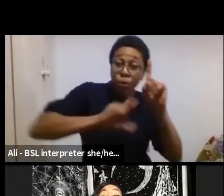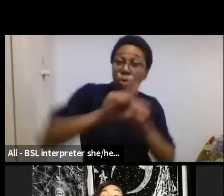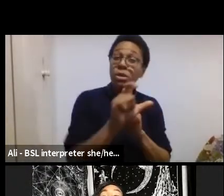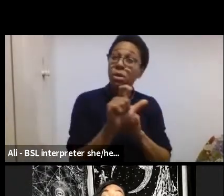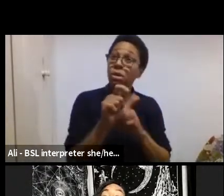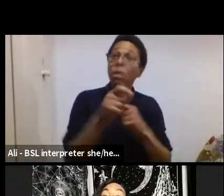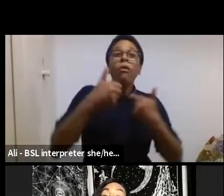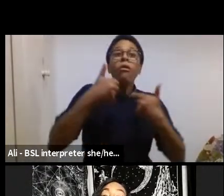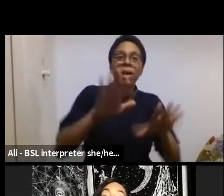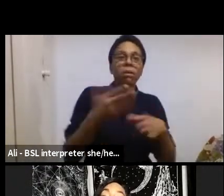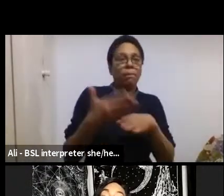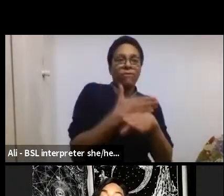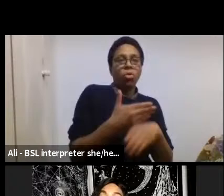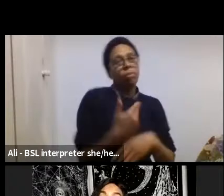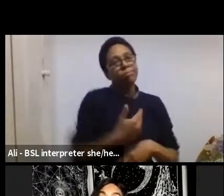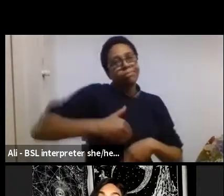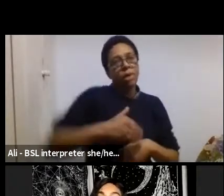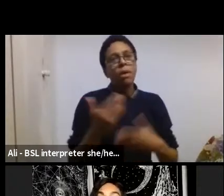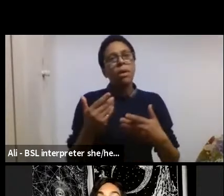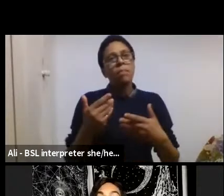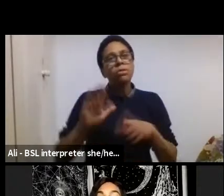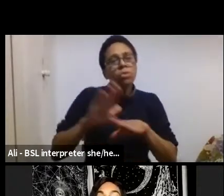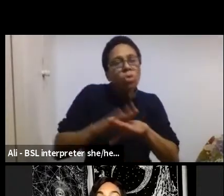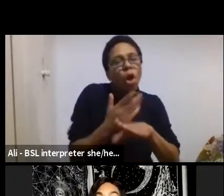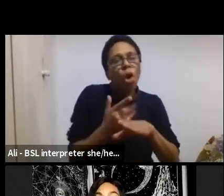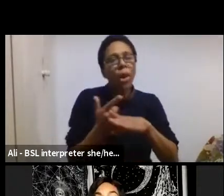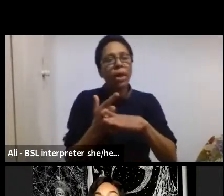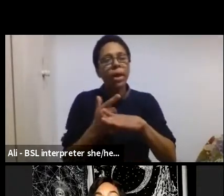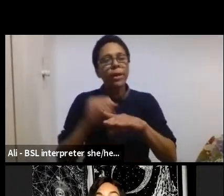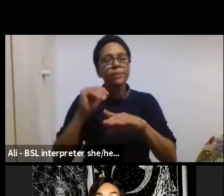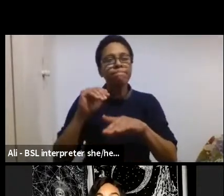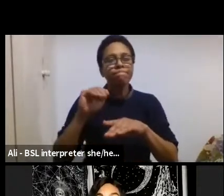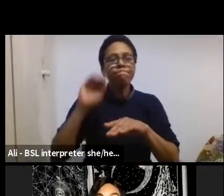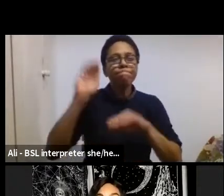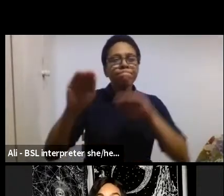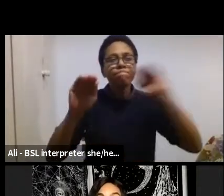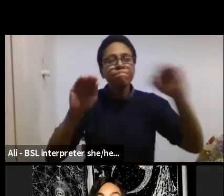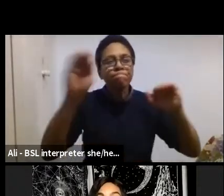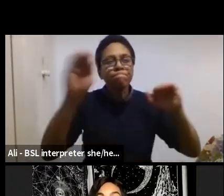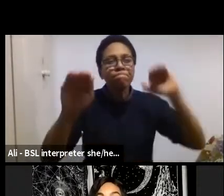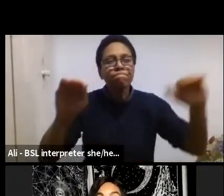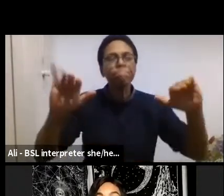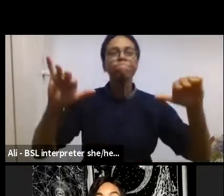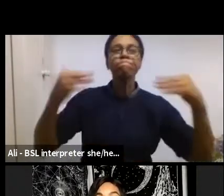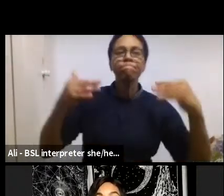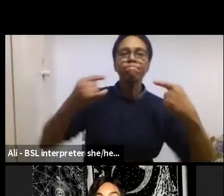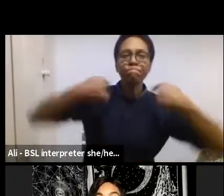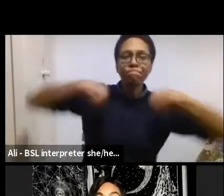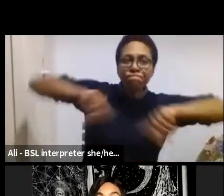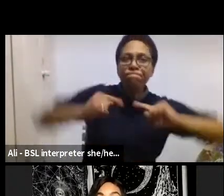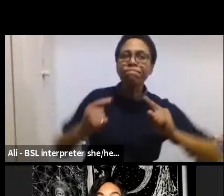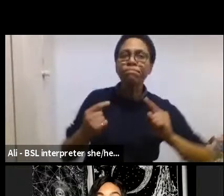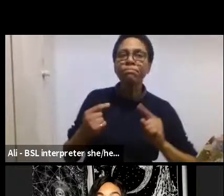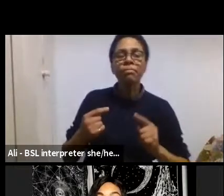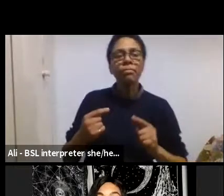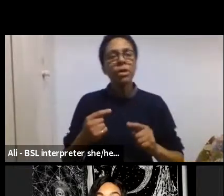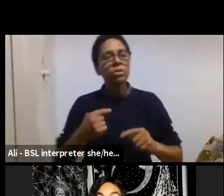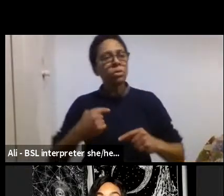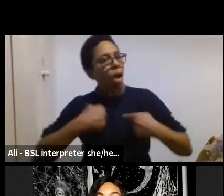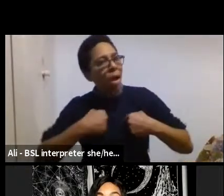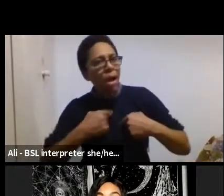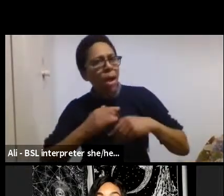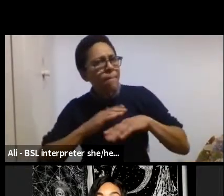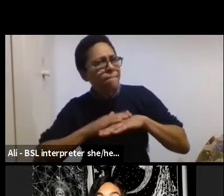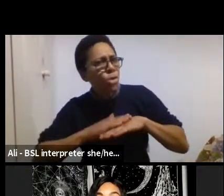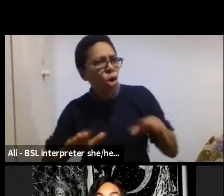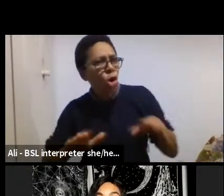is, had that moment where you're like, I'm not normal, in quotation marks, massive quotation marks. What's going